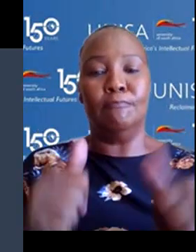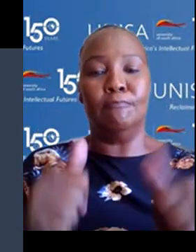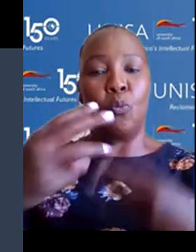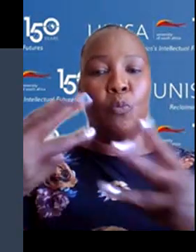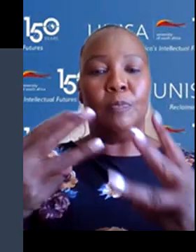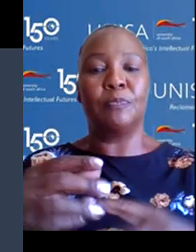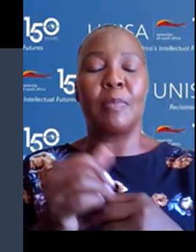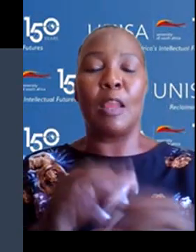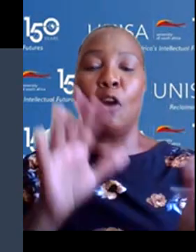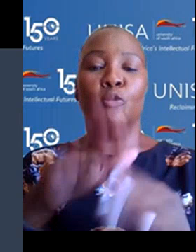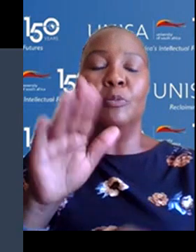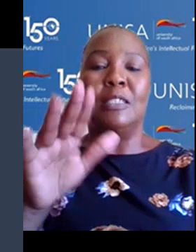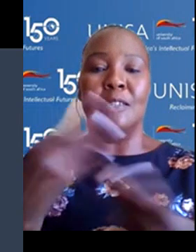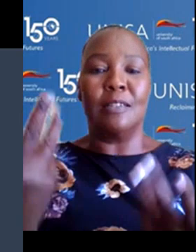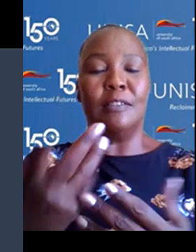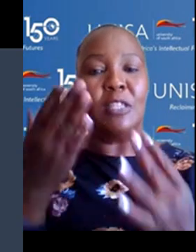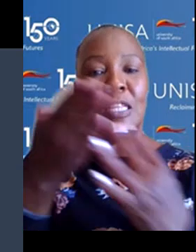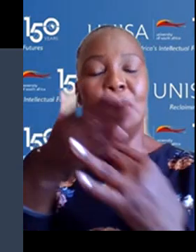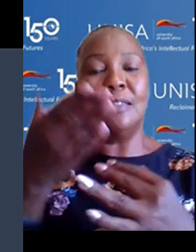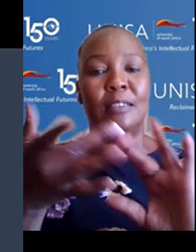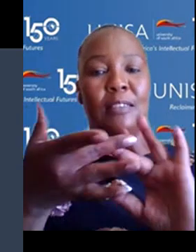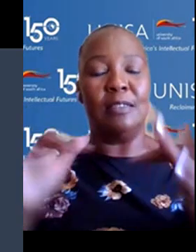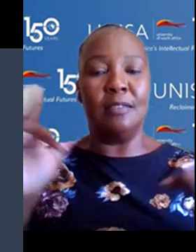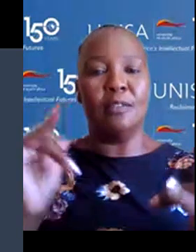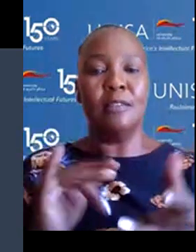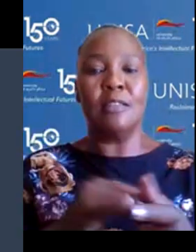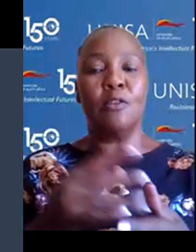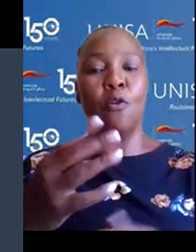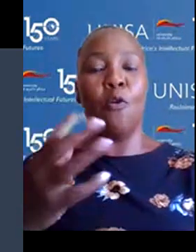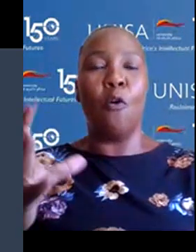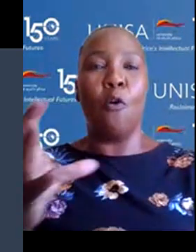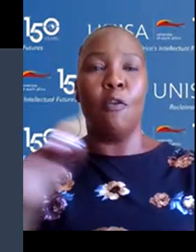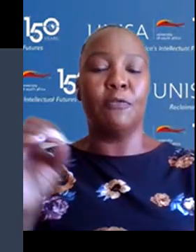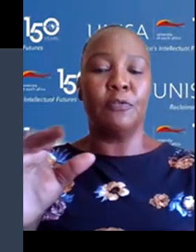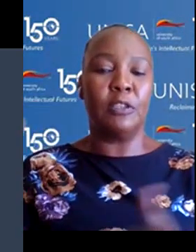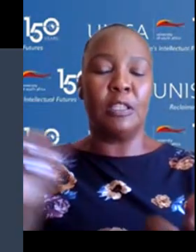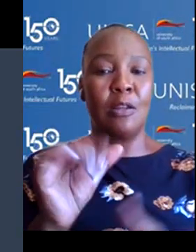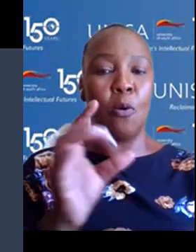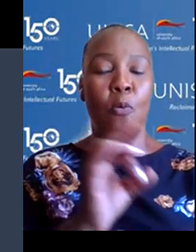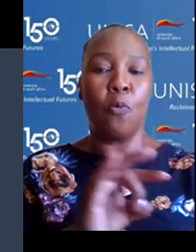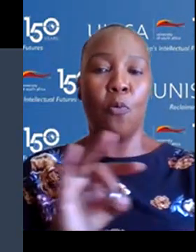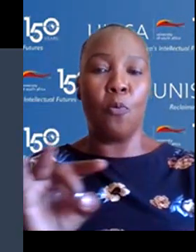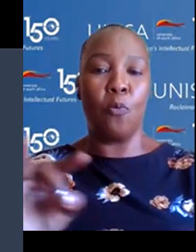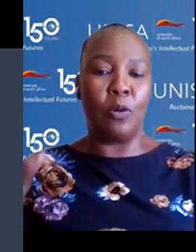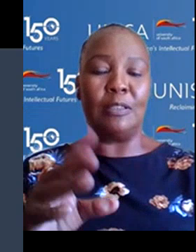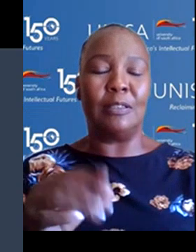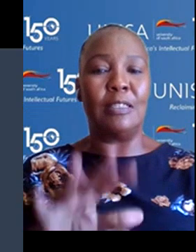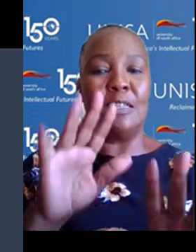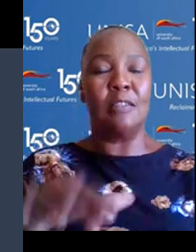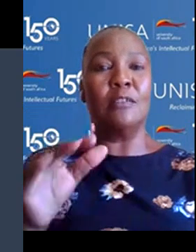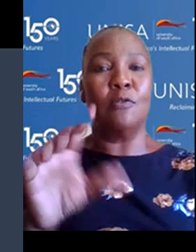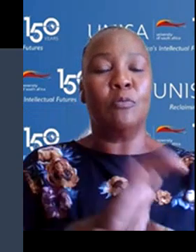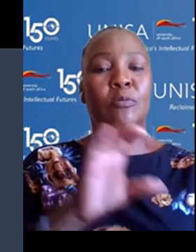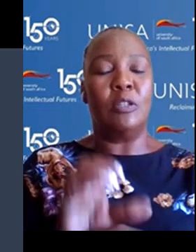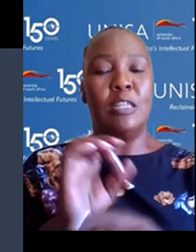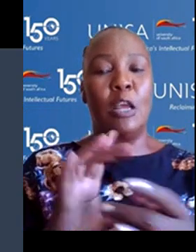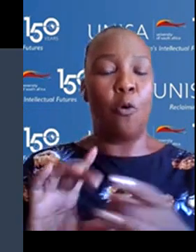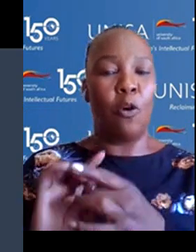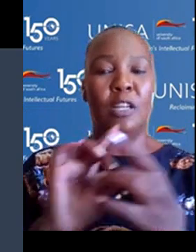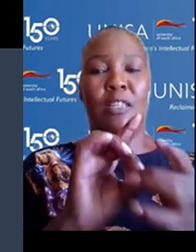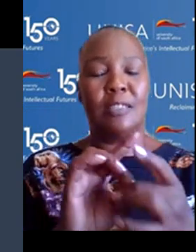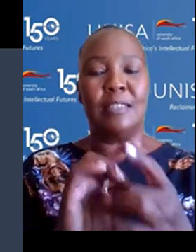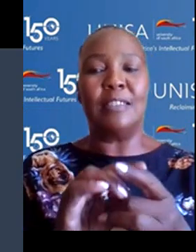for you if your internet is off, and then it comes on. Then immediately, once your laptop or your desktop or your phone connects, then the